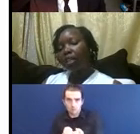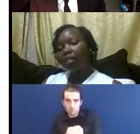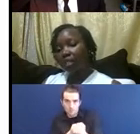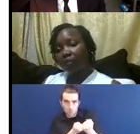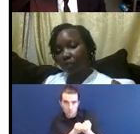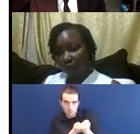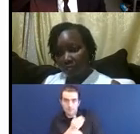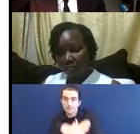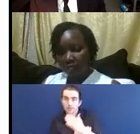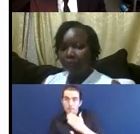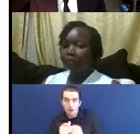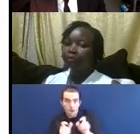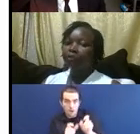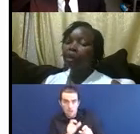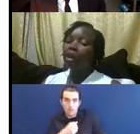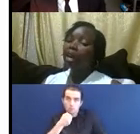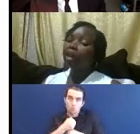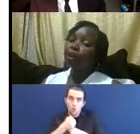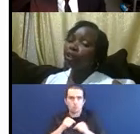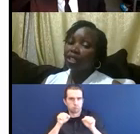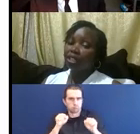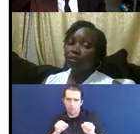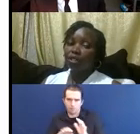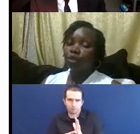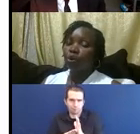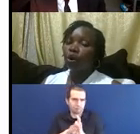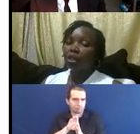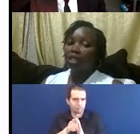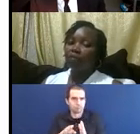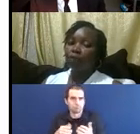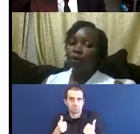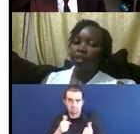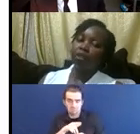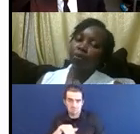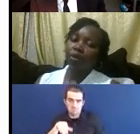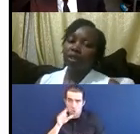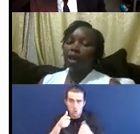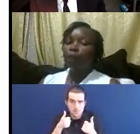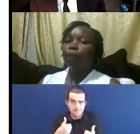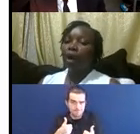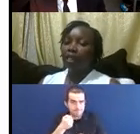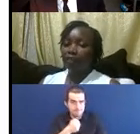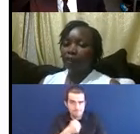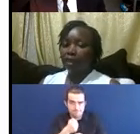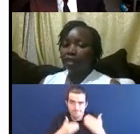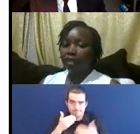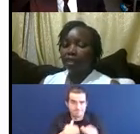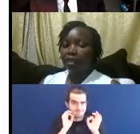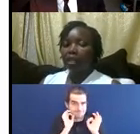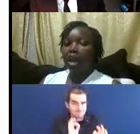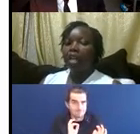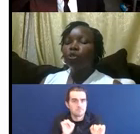alongside assistive devices, can make all the difference to all self-employed disabled people and their